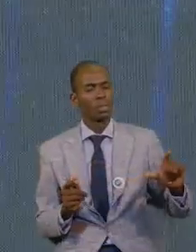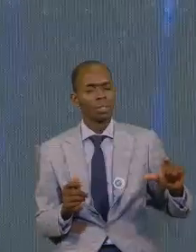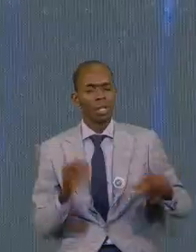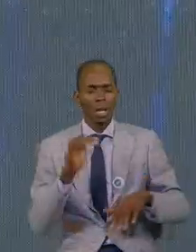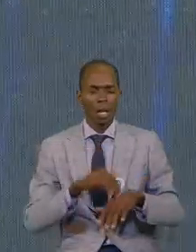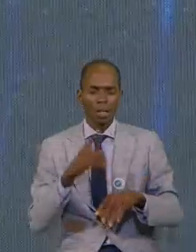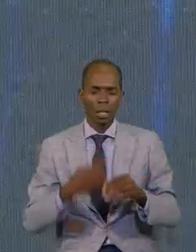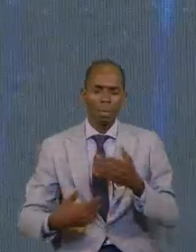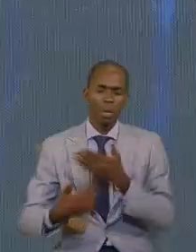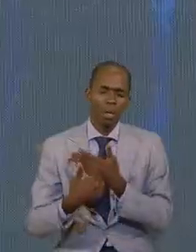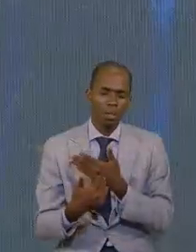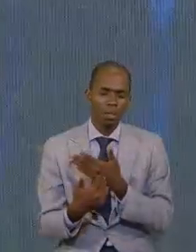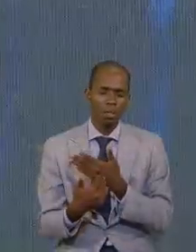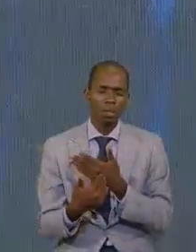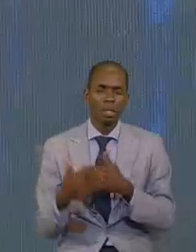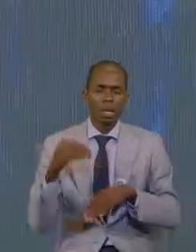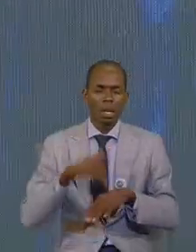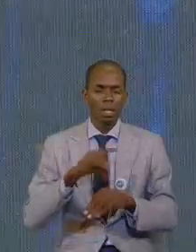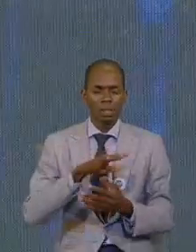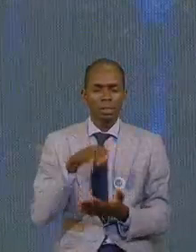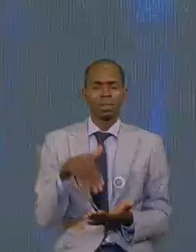back, at the center,